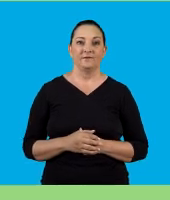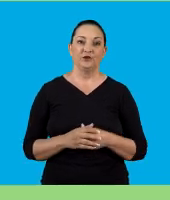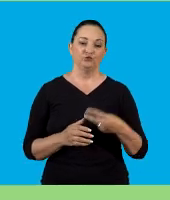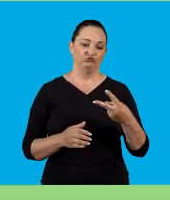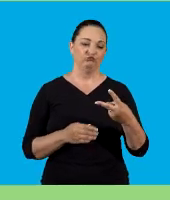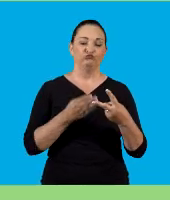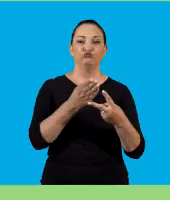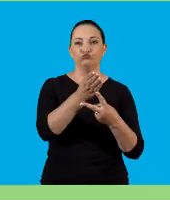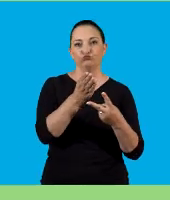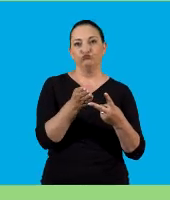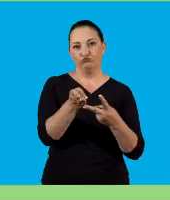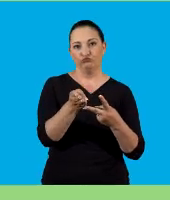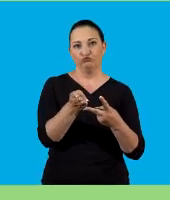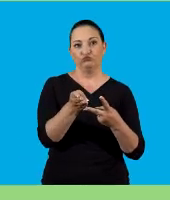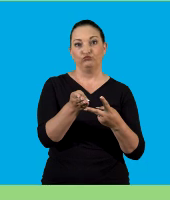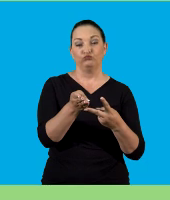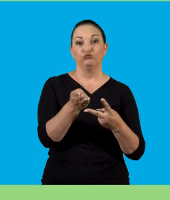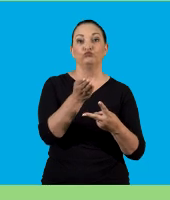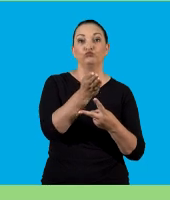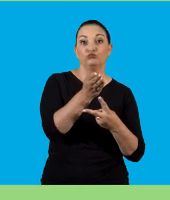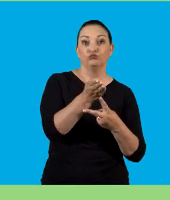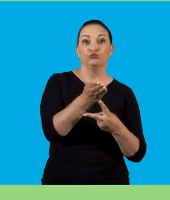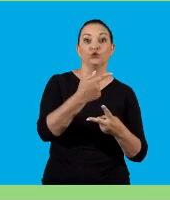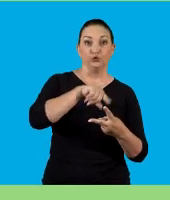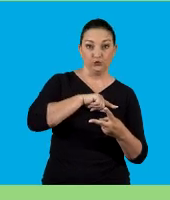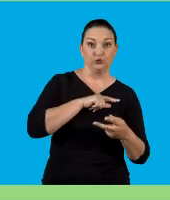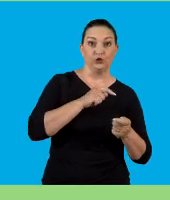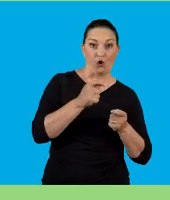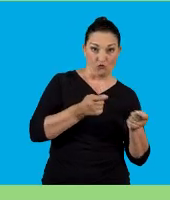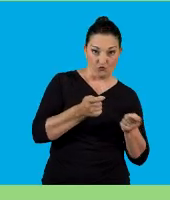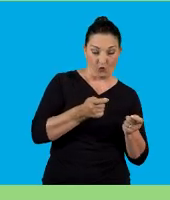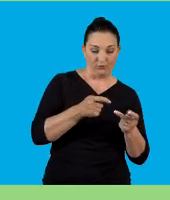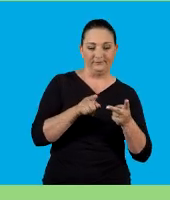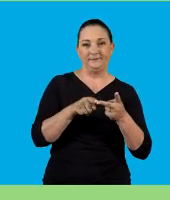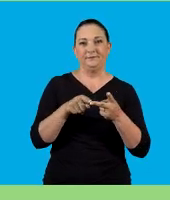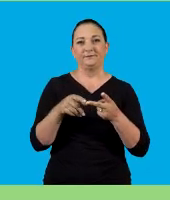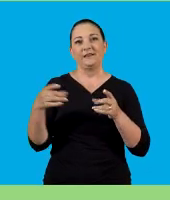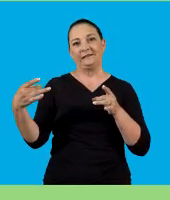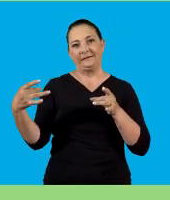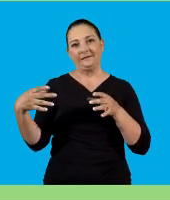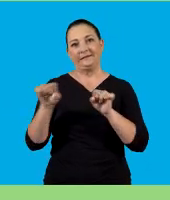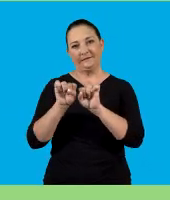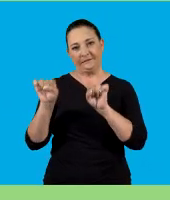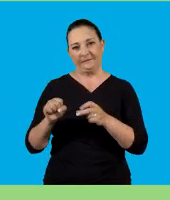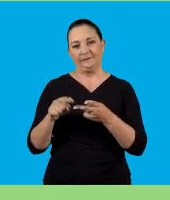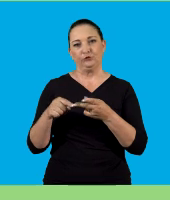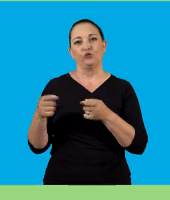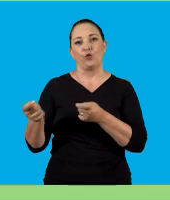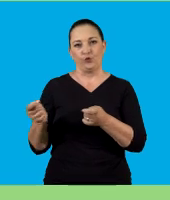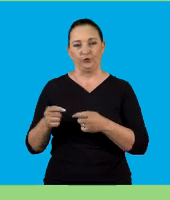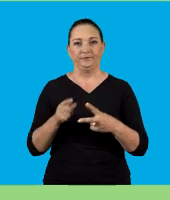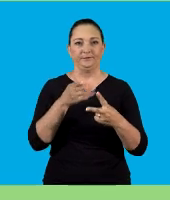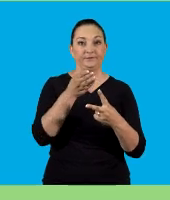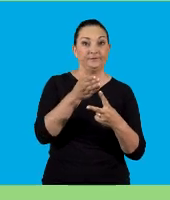So we basically have two types, those that we control and those that are mainly controlled by our nervous system. We know